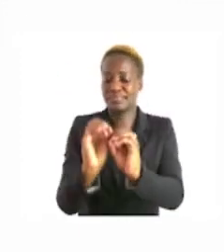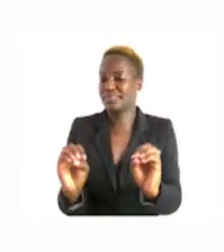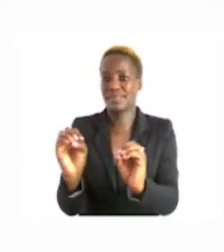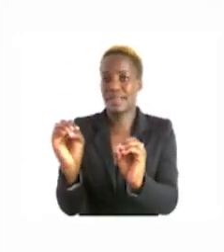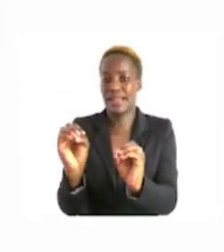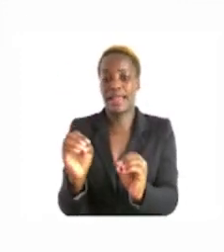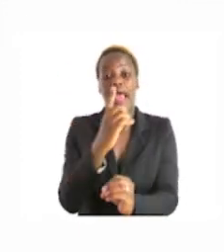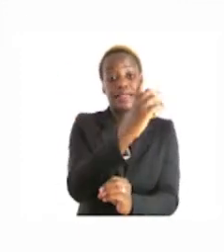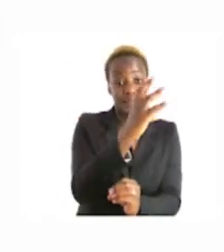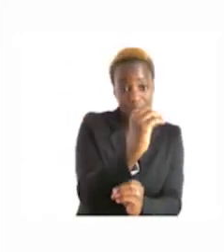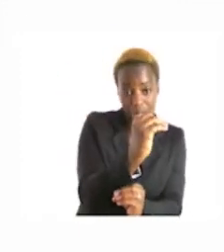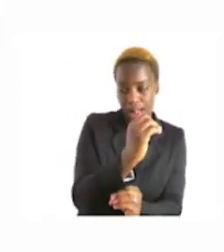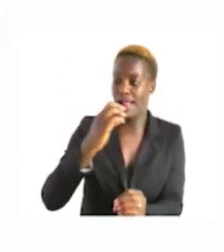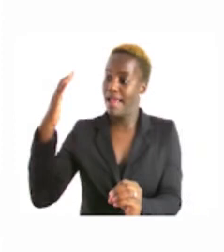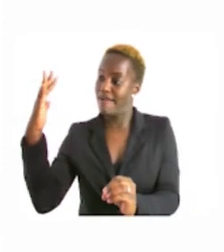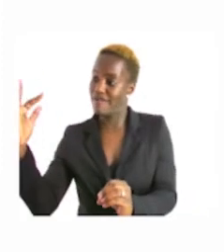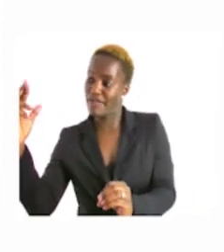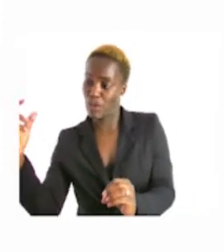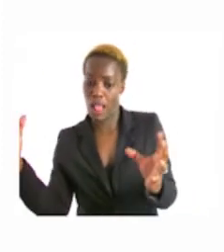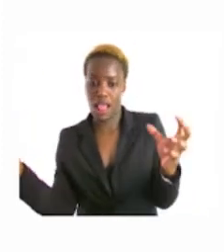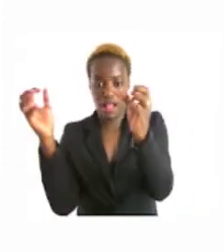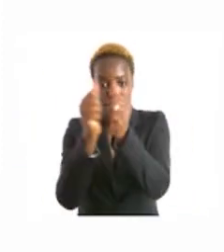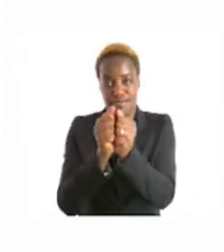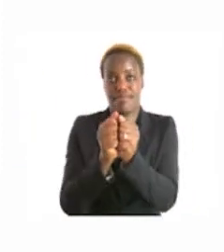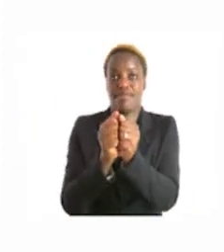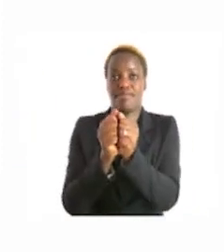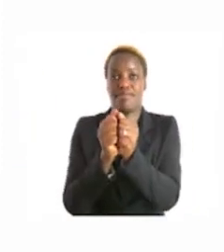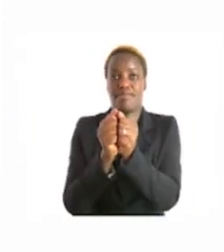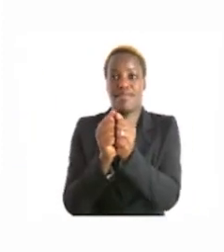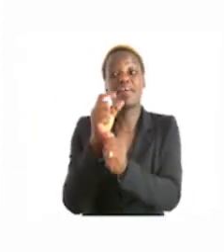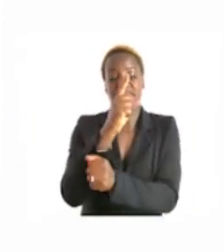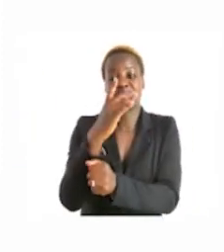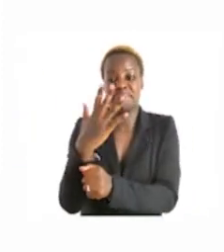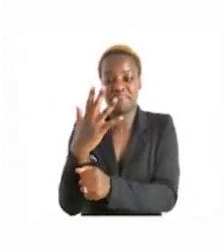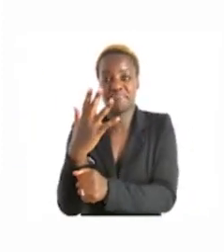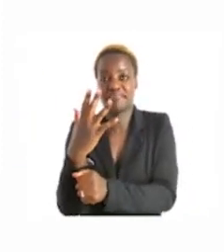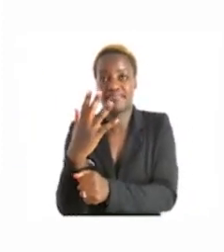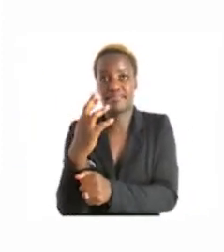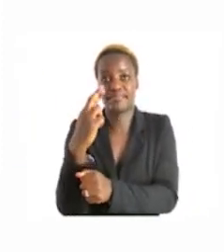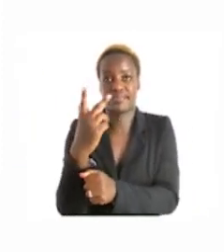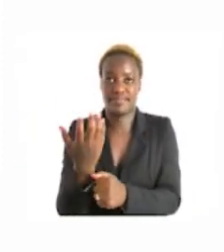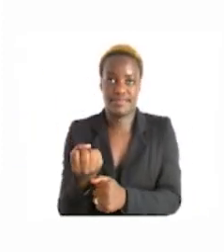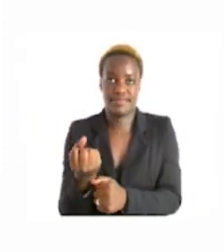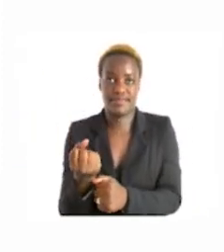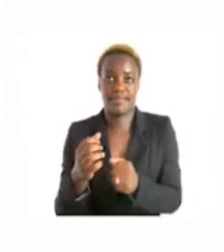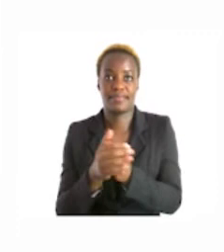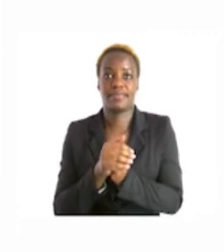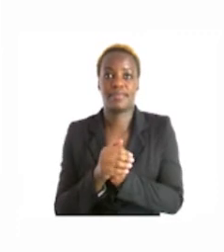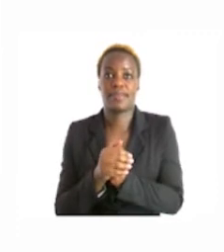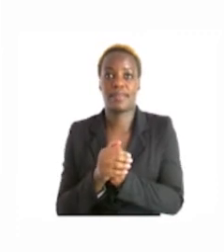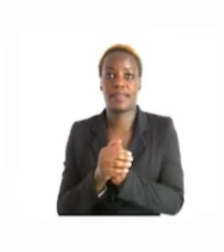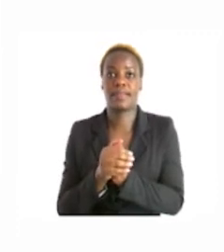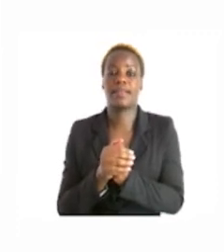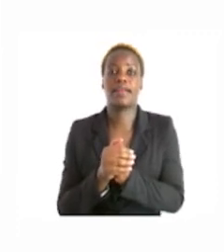actually $10 and a $5, which has been added together. You can still continue adding by writing the